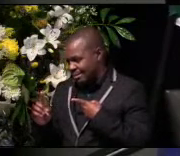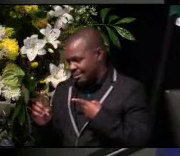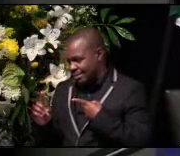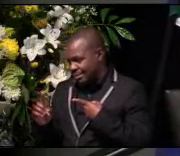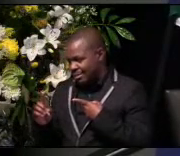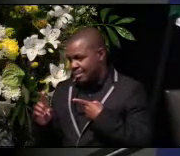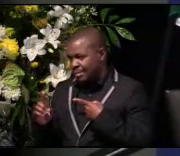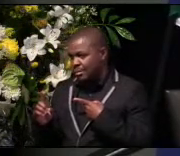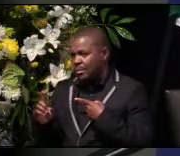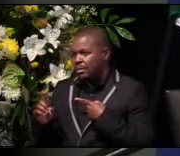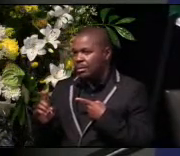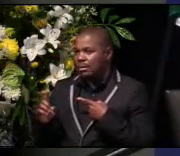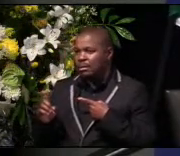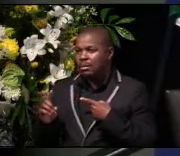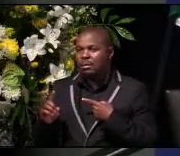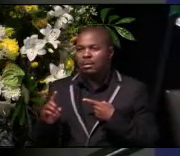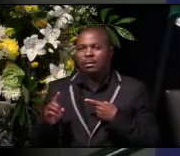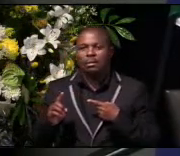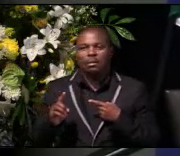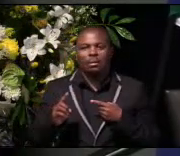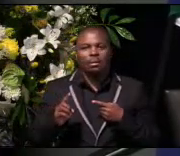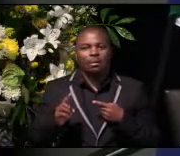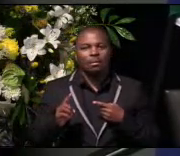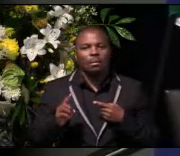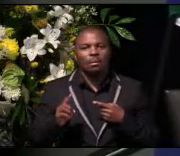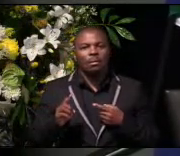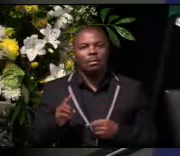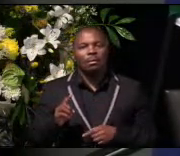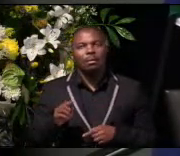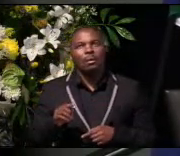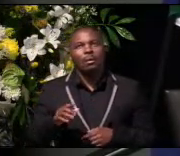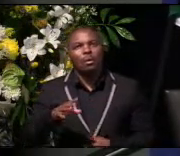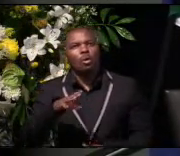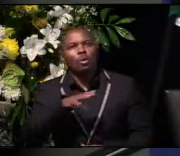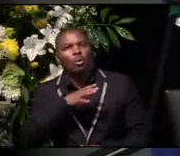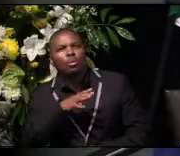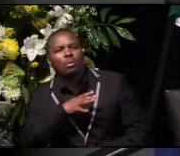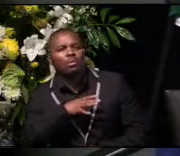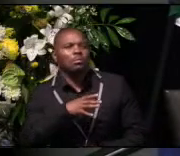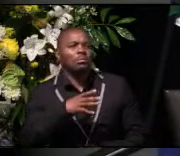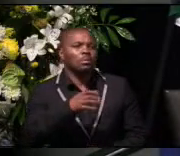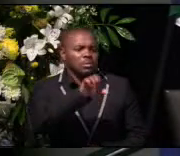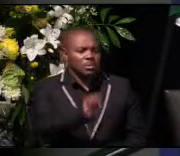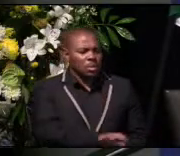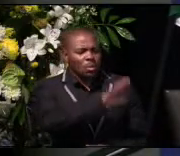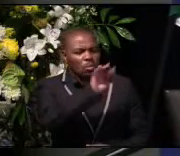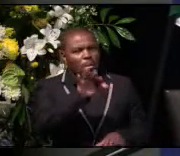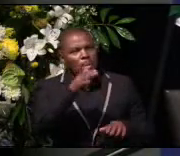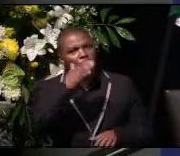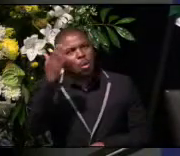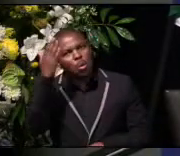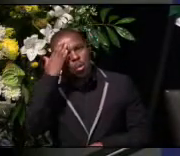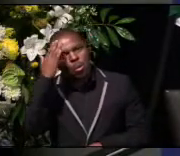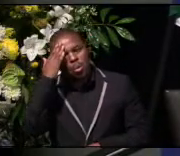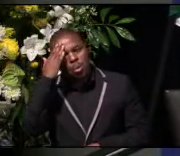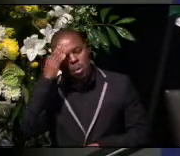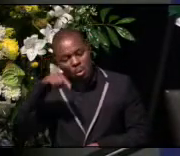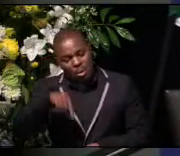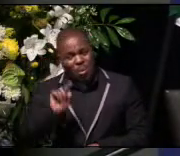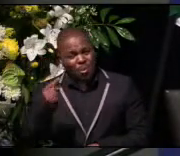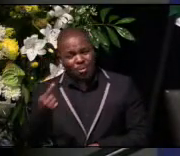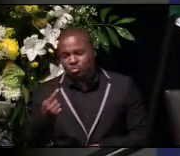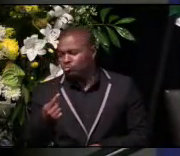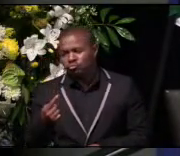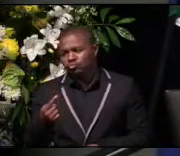does not only prevails in or is known in a a South African villages